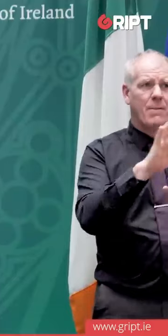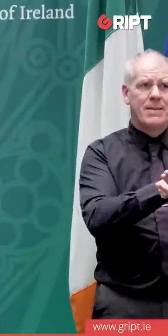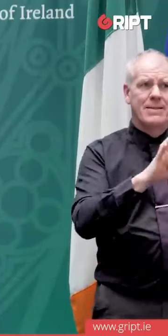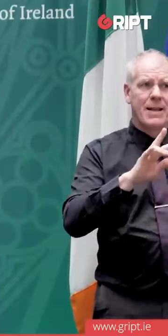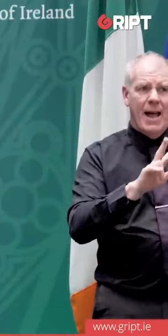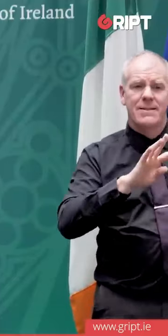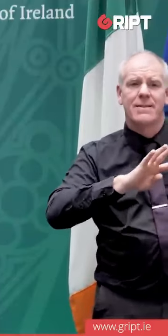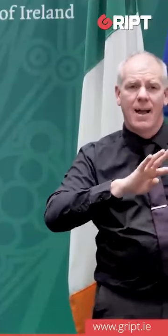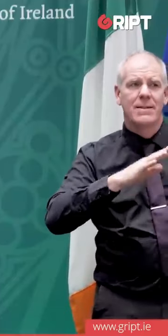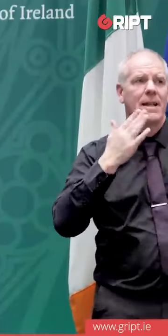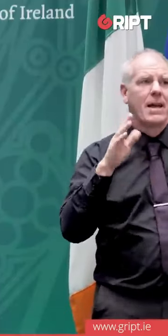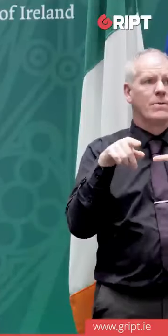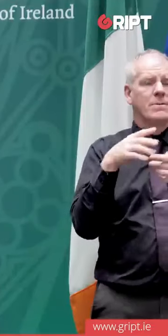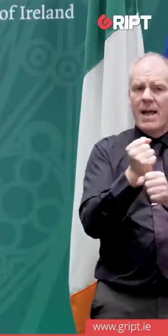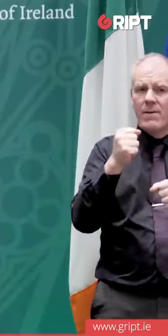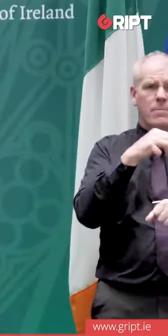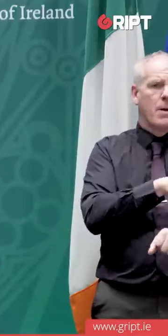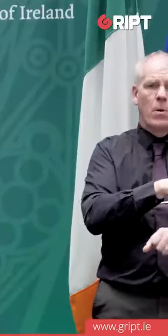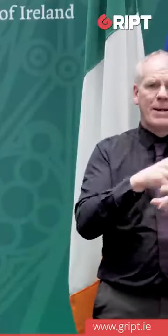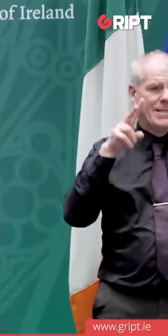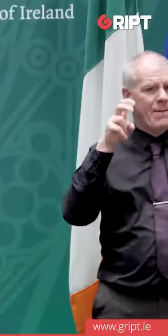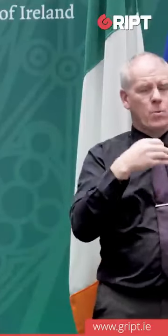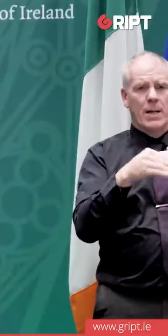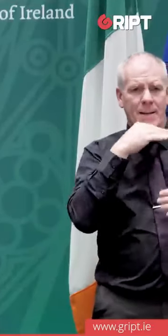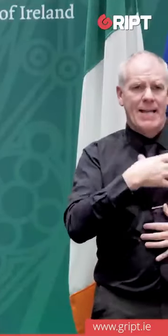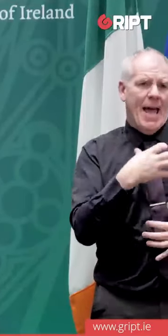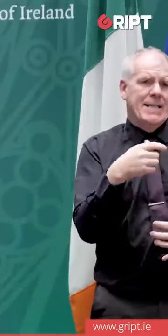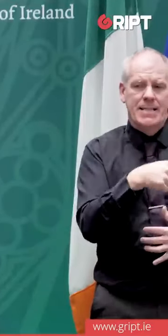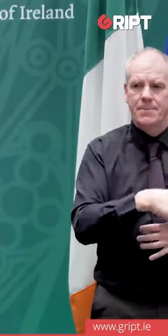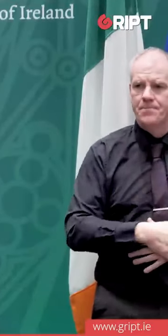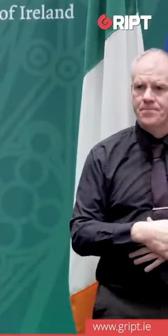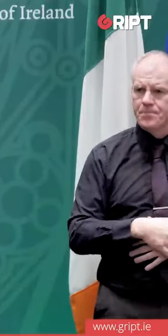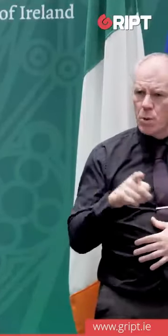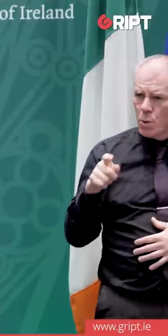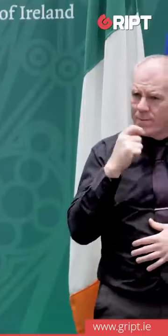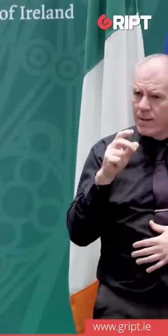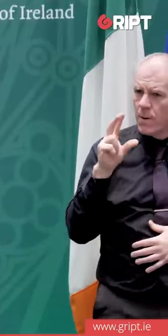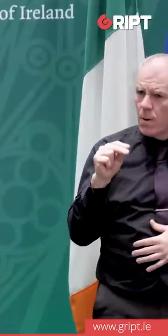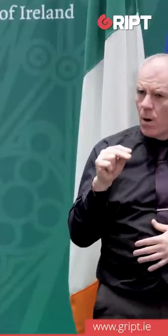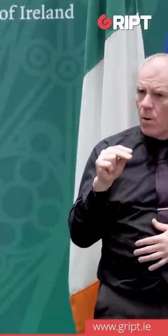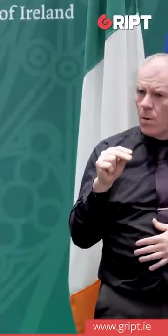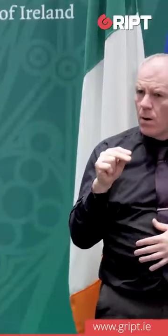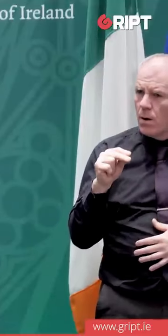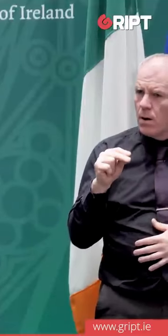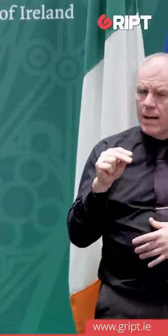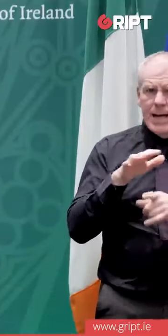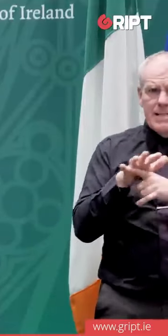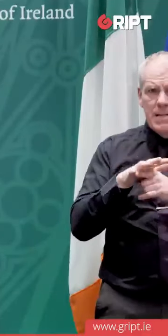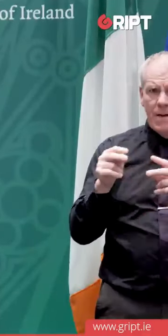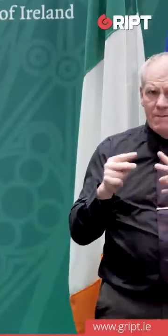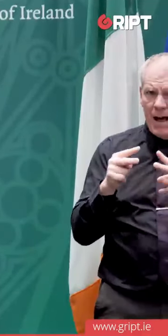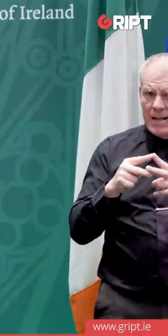the public will, but instead their job is propagandising and legislating every single aspect of your life so the public will conform